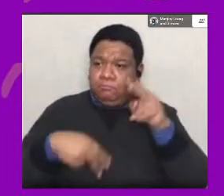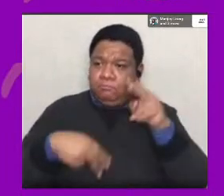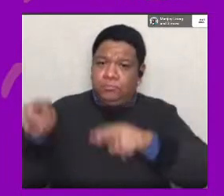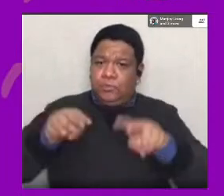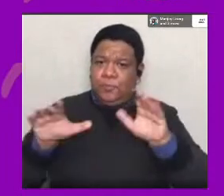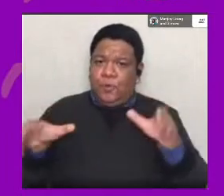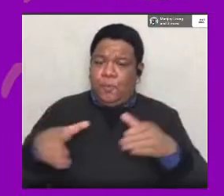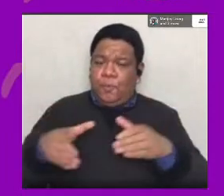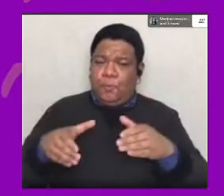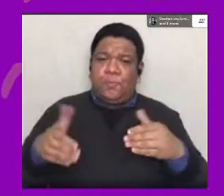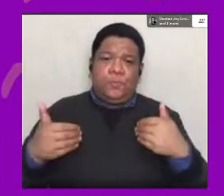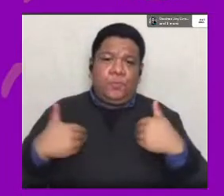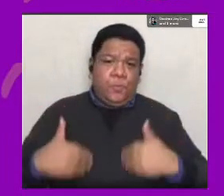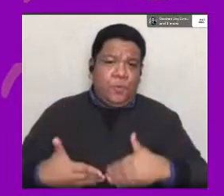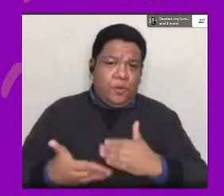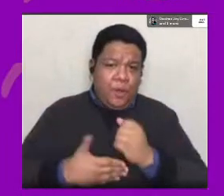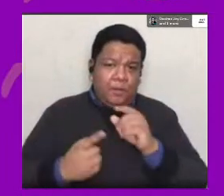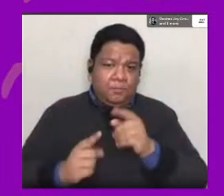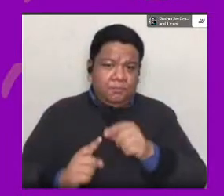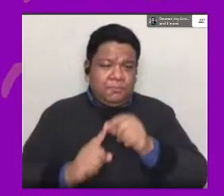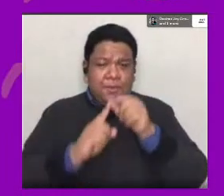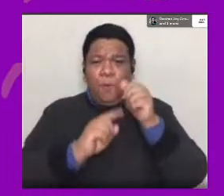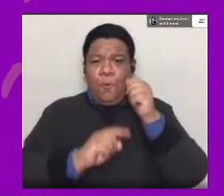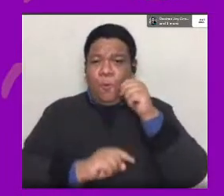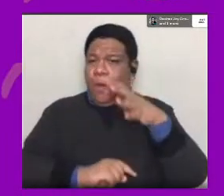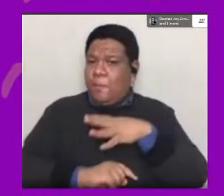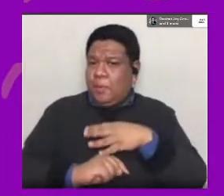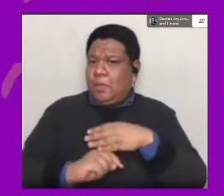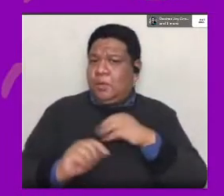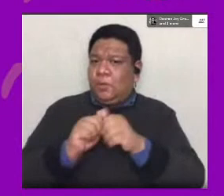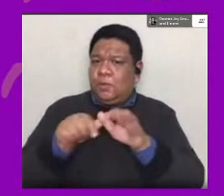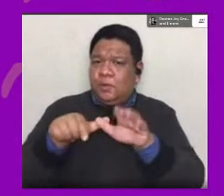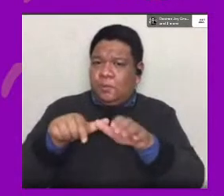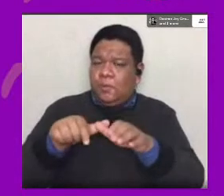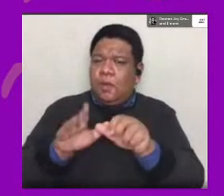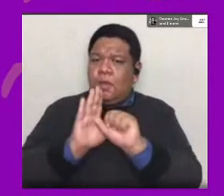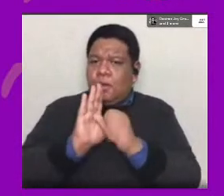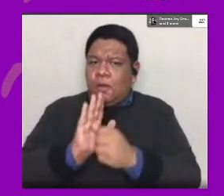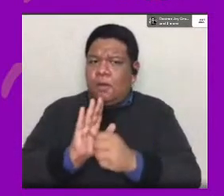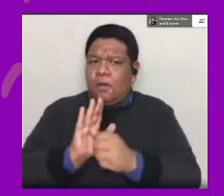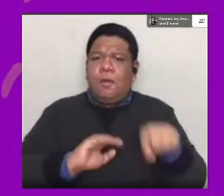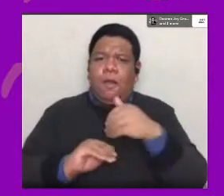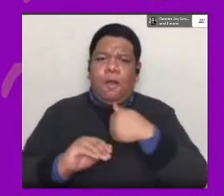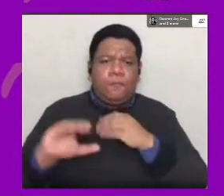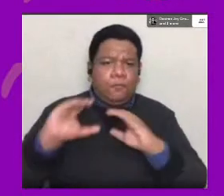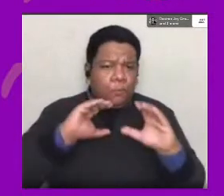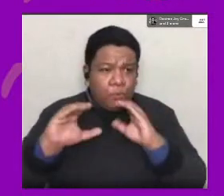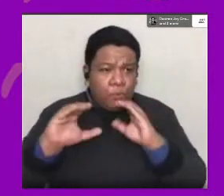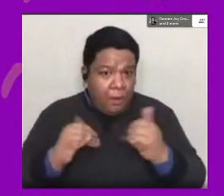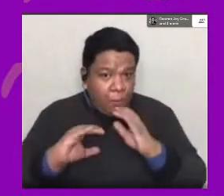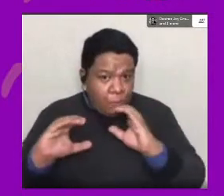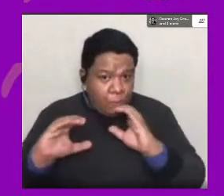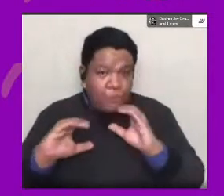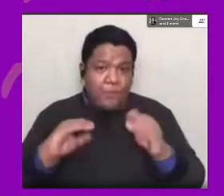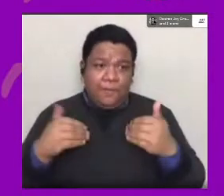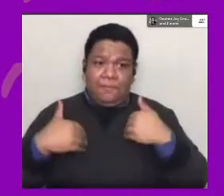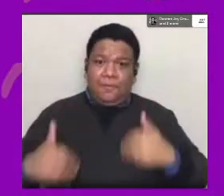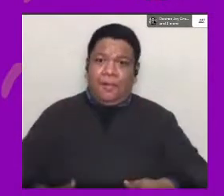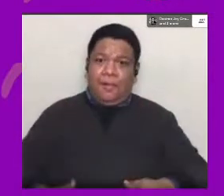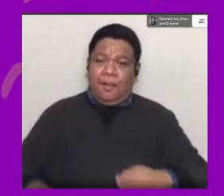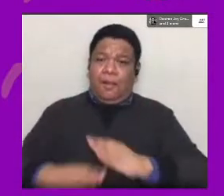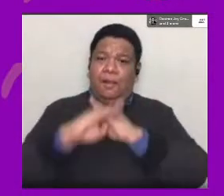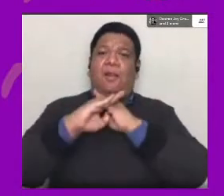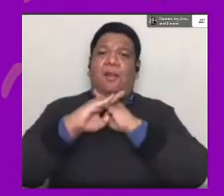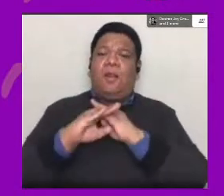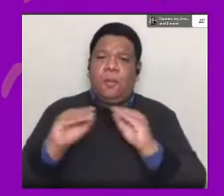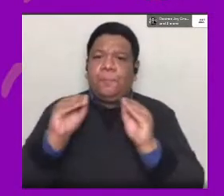with women with disabilities, highlights how pre-existing communication and physical barriers were